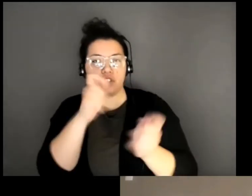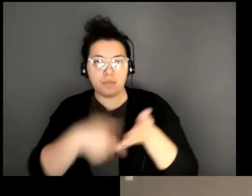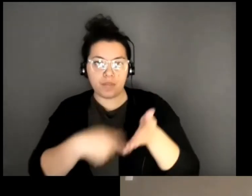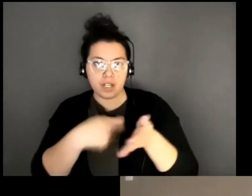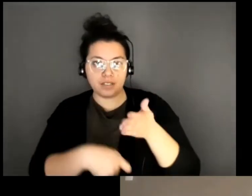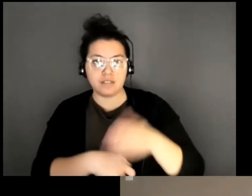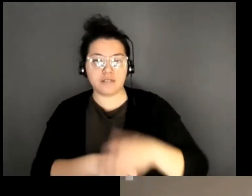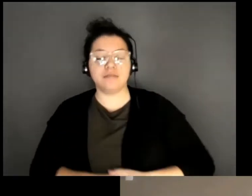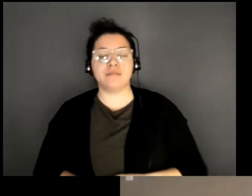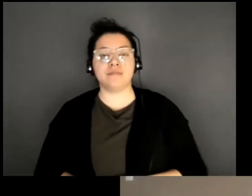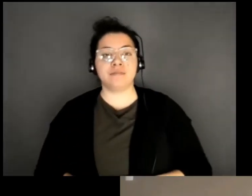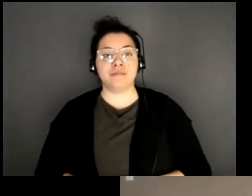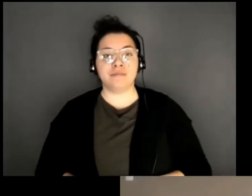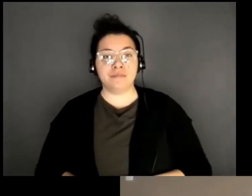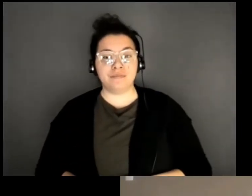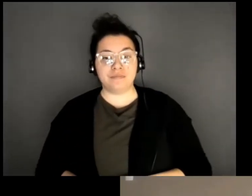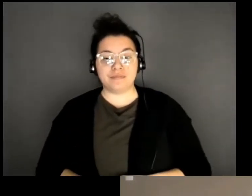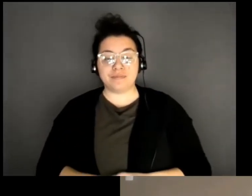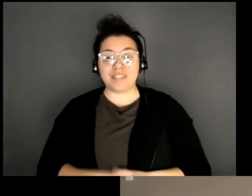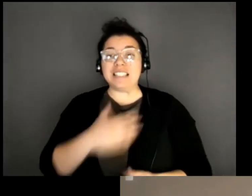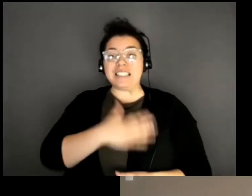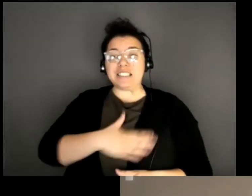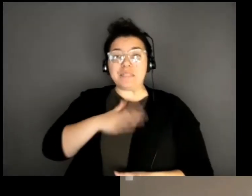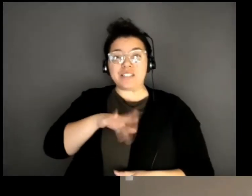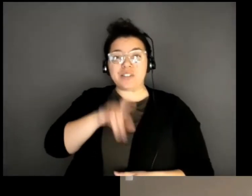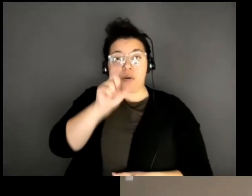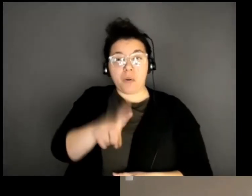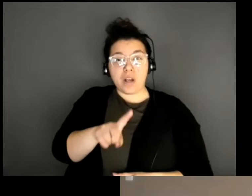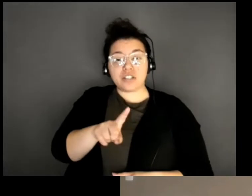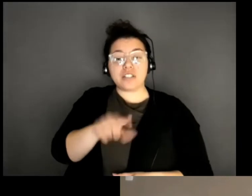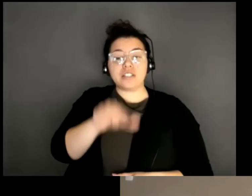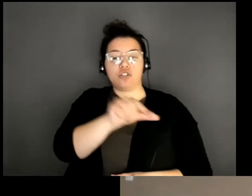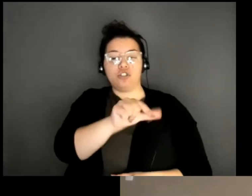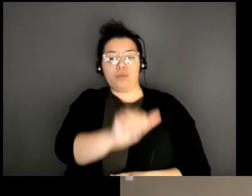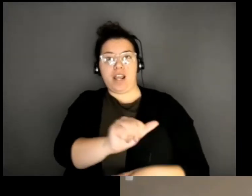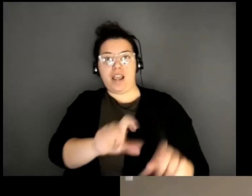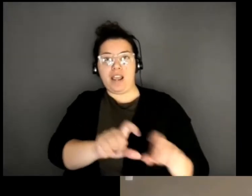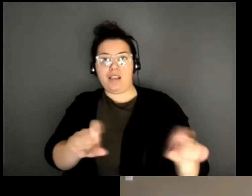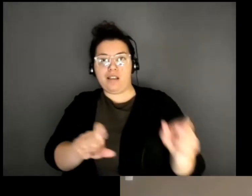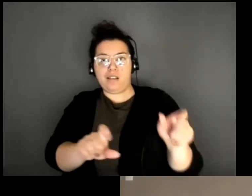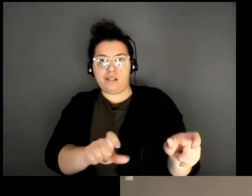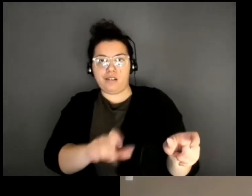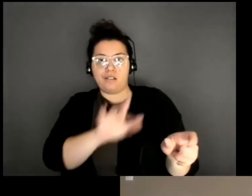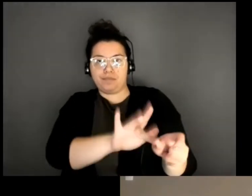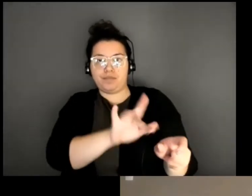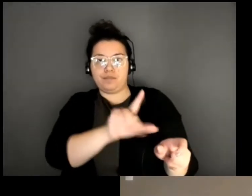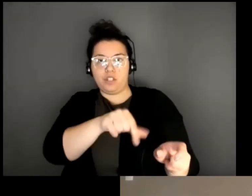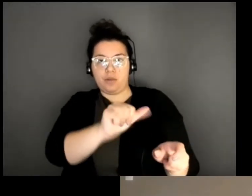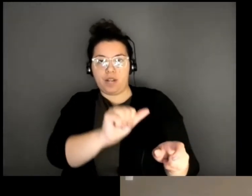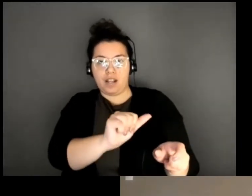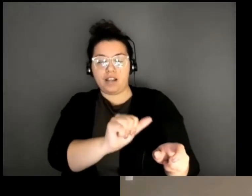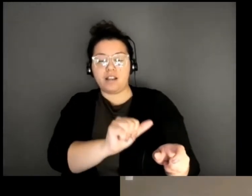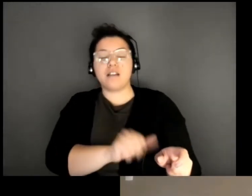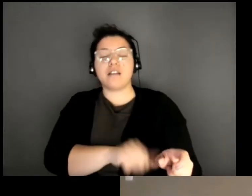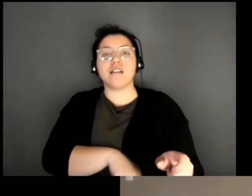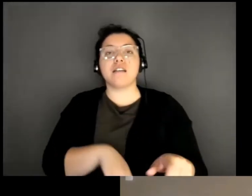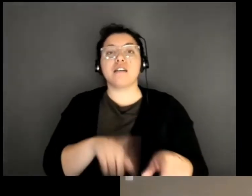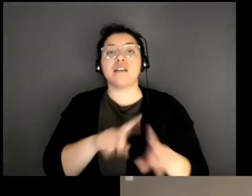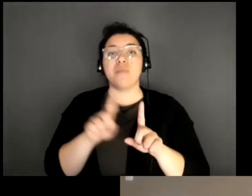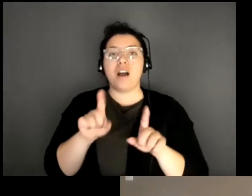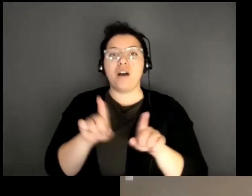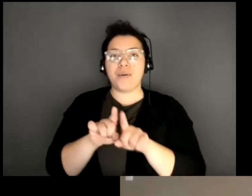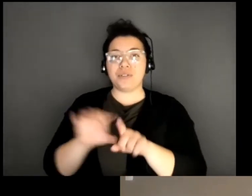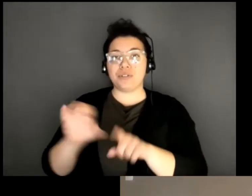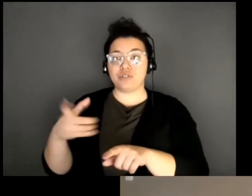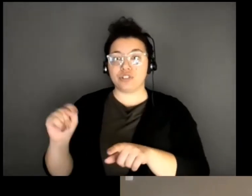please put your questions in the Q&A. That's where we're sifting through to find some good ones. And I have one in just a second. But I also wanted to put in the chat from